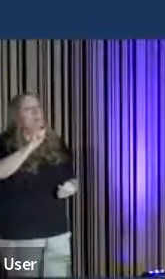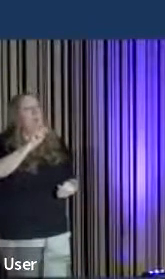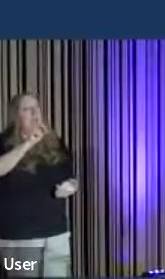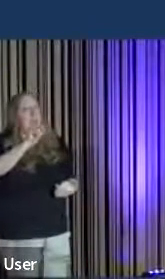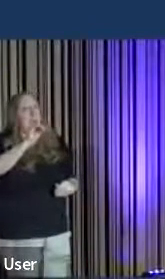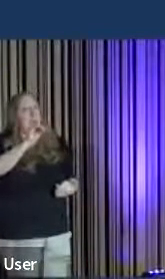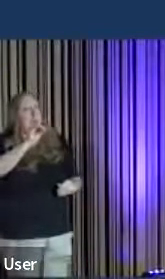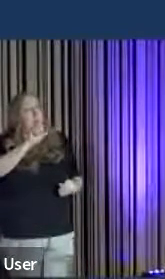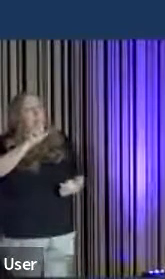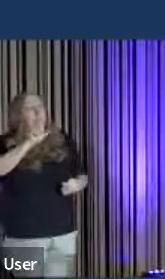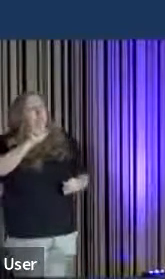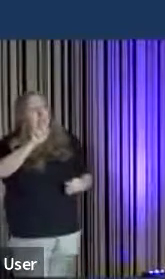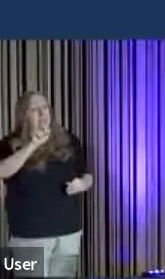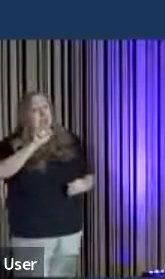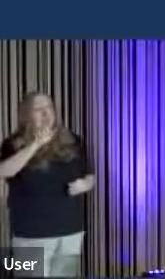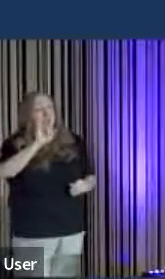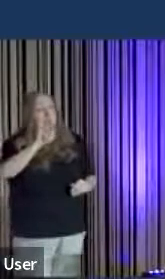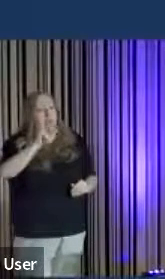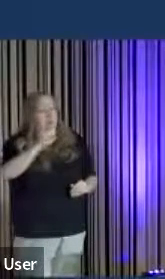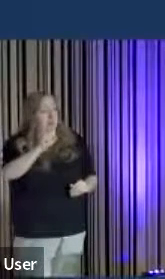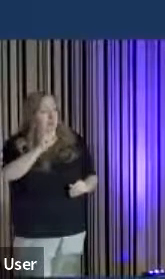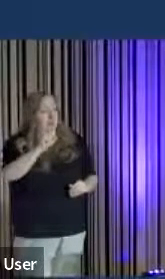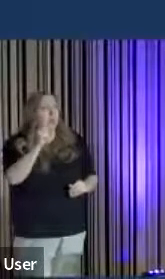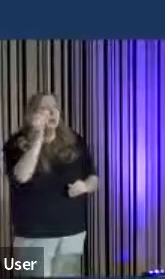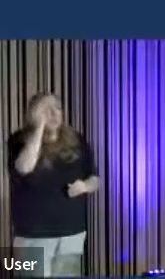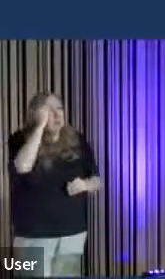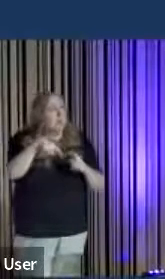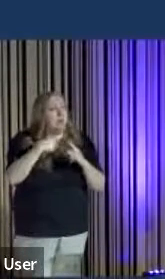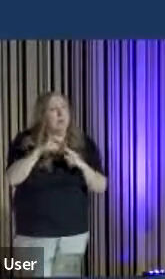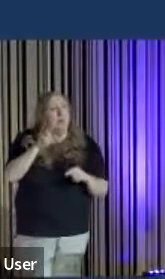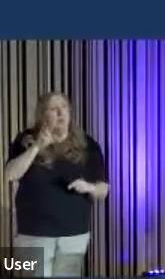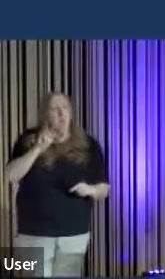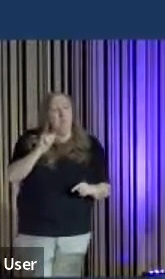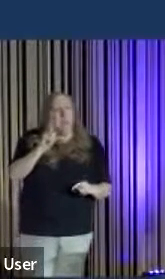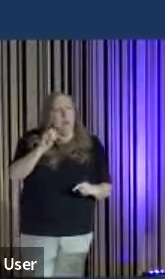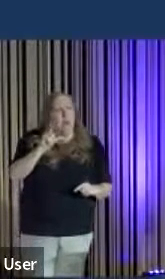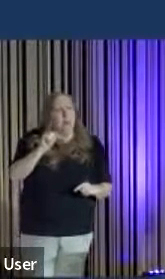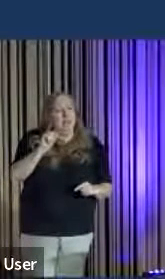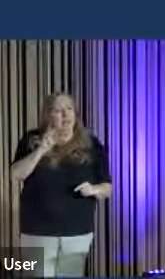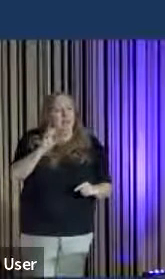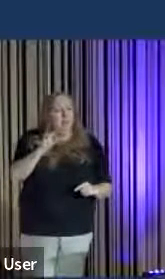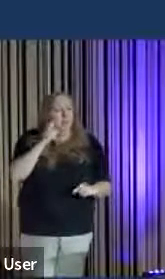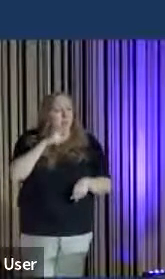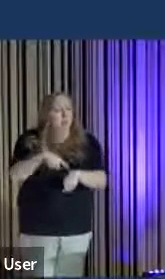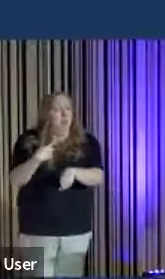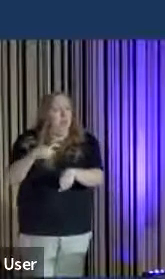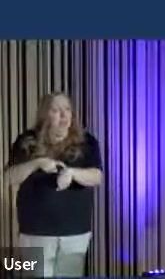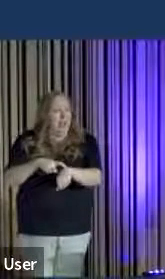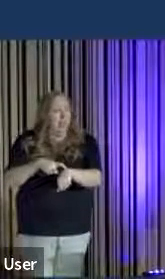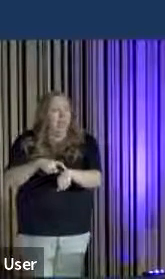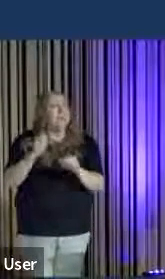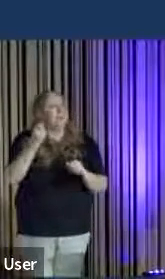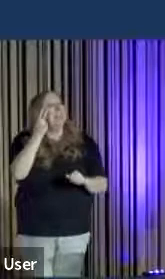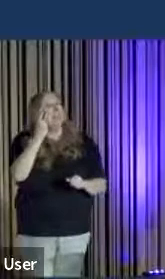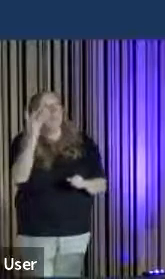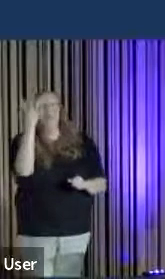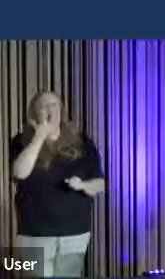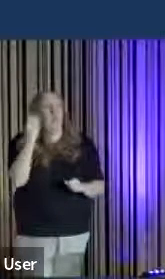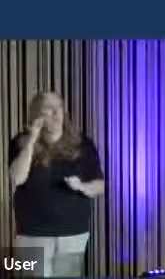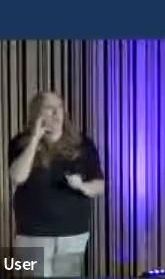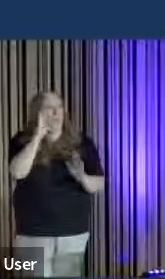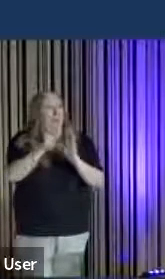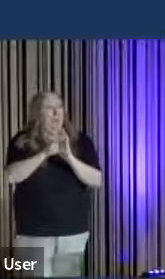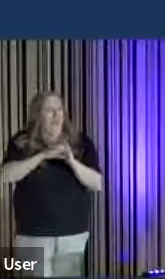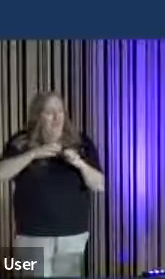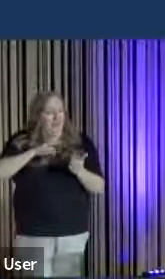radiolarians. We've known about radiolarians for a long time. You can see these beautiful images of Ernst Haeckel that he generated